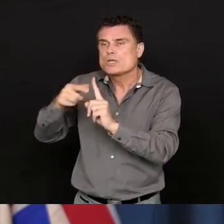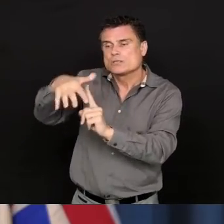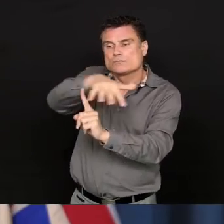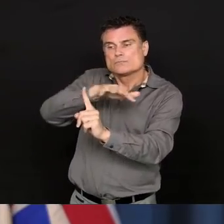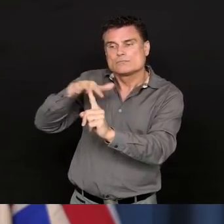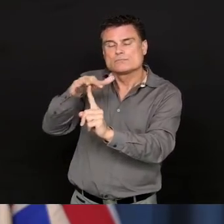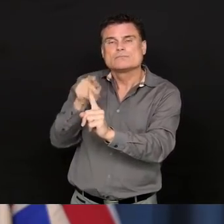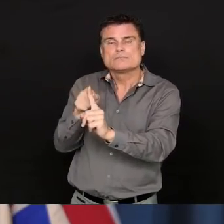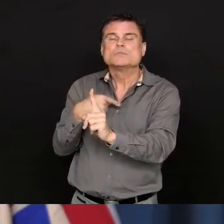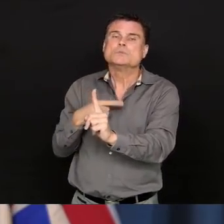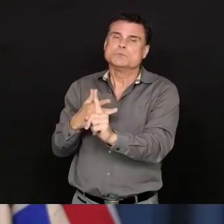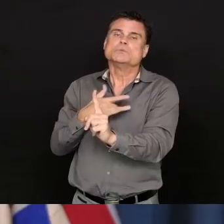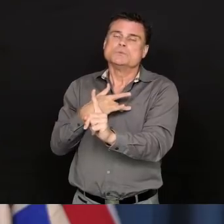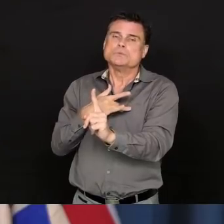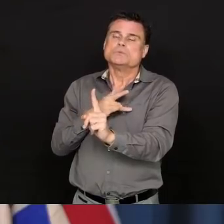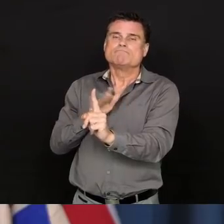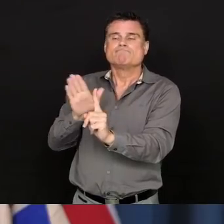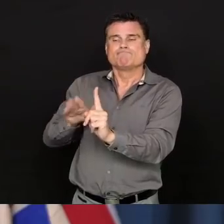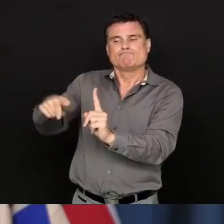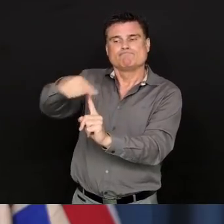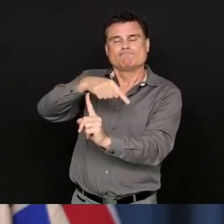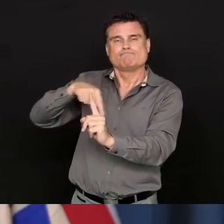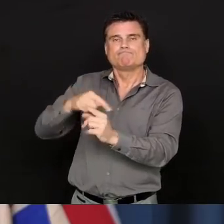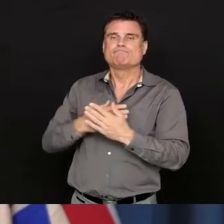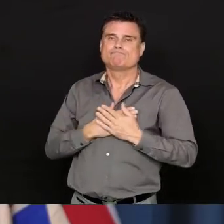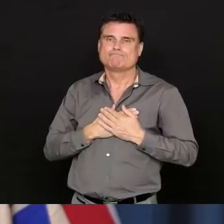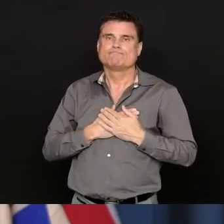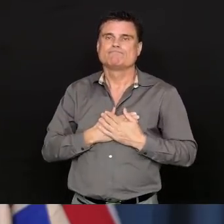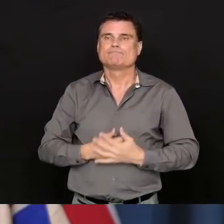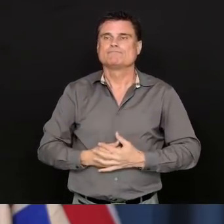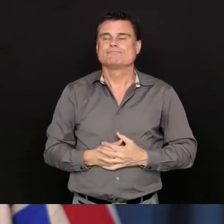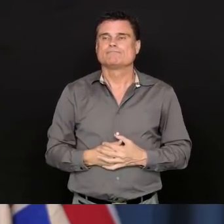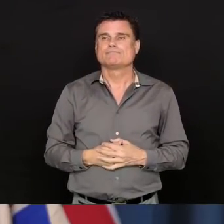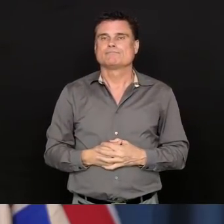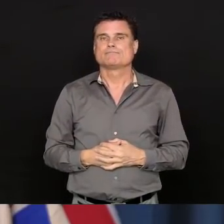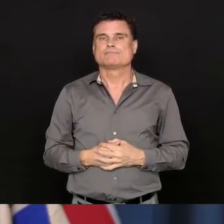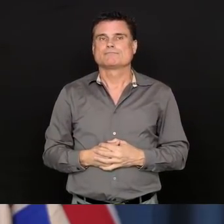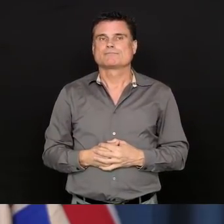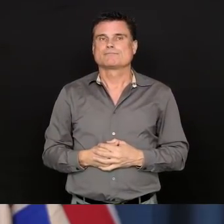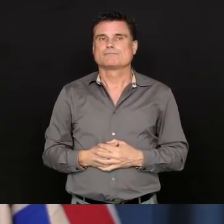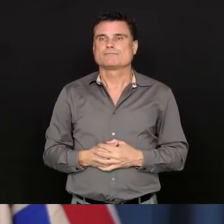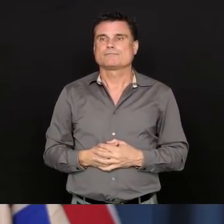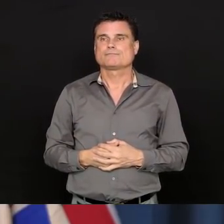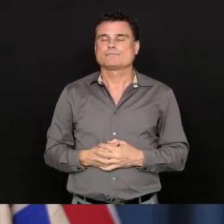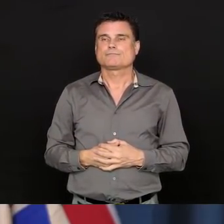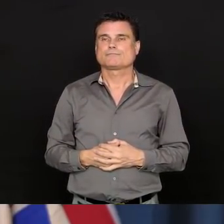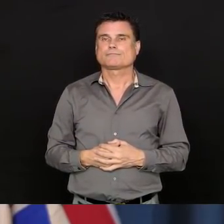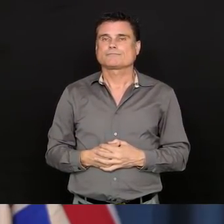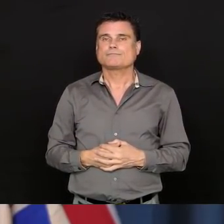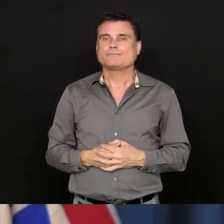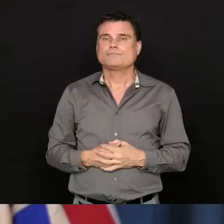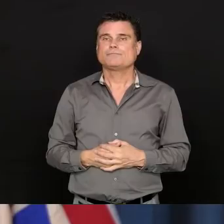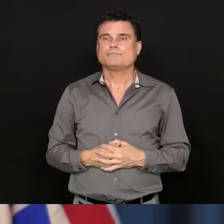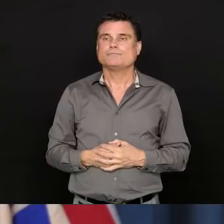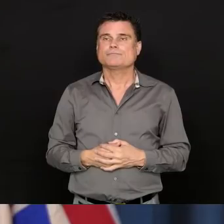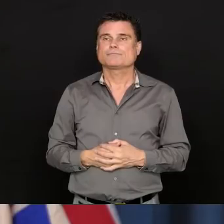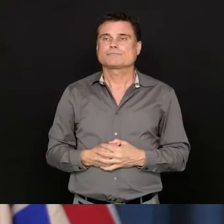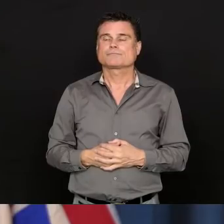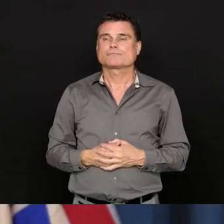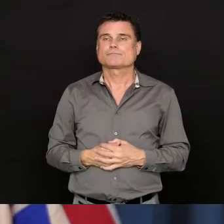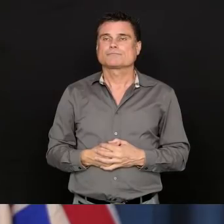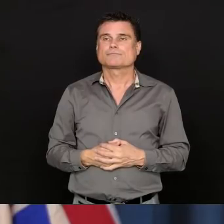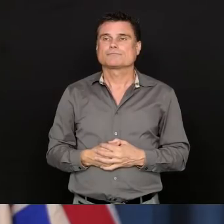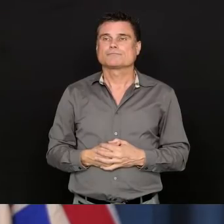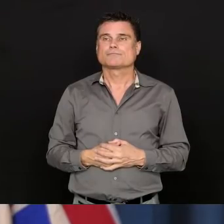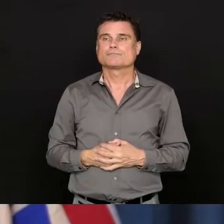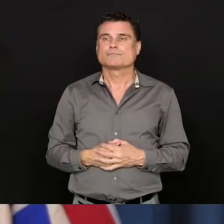fully recovered from COVID-19, which is also a very positive thing. Today, I wanted to talk a